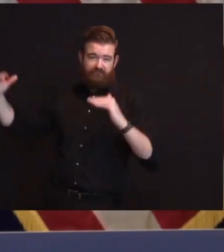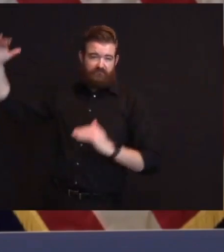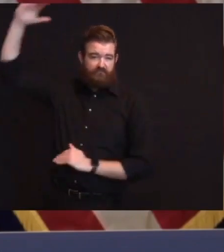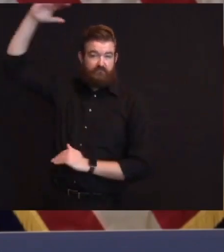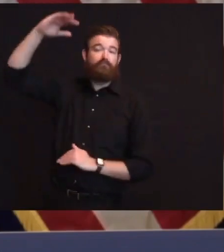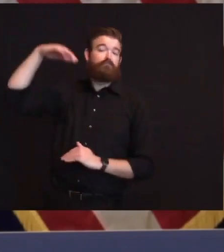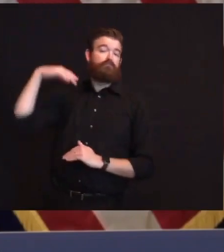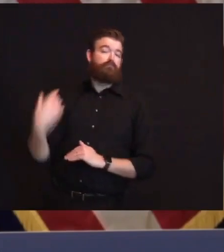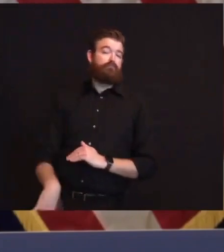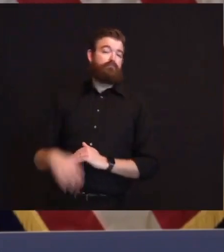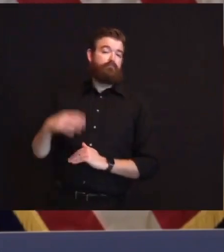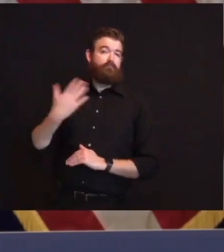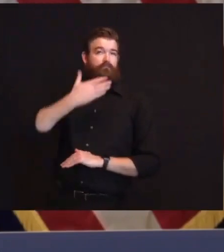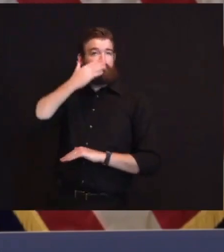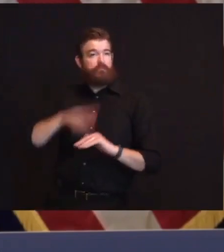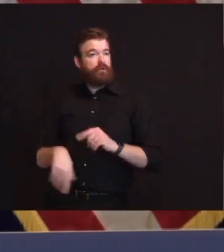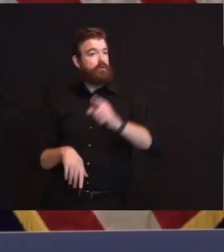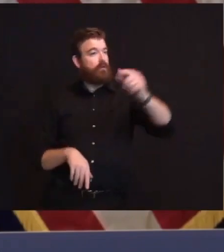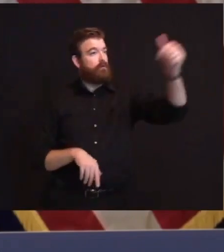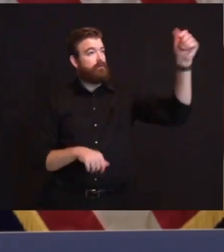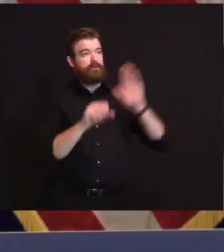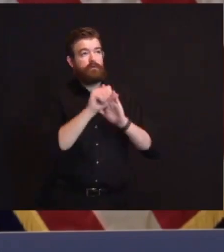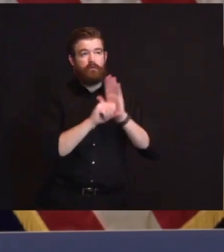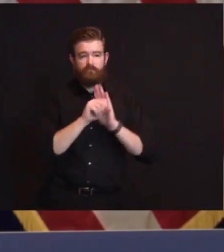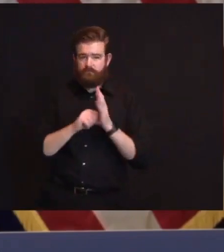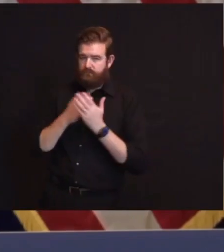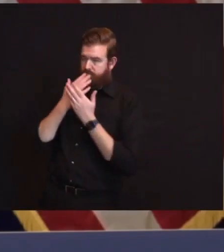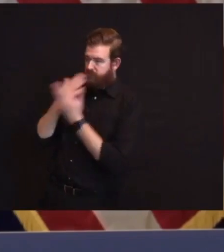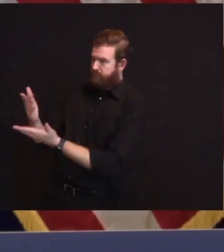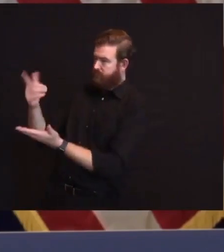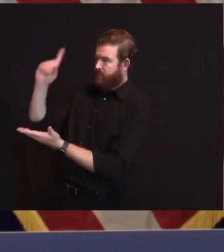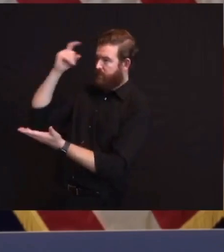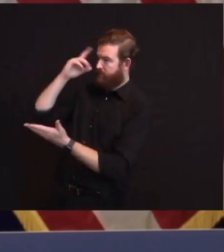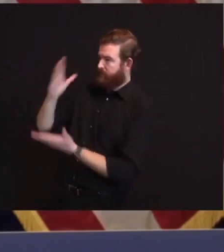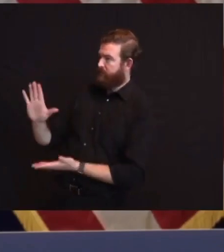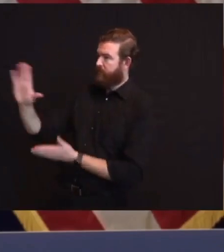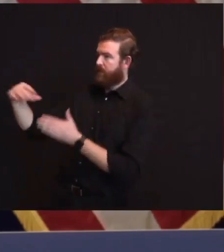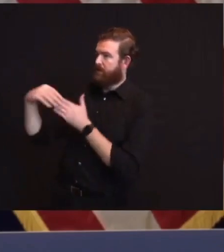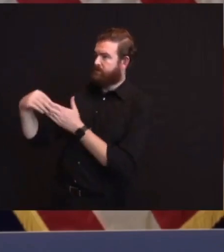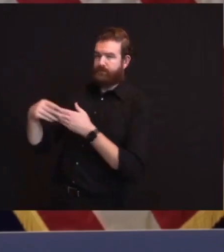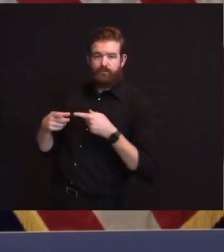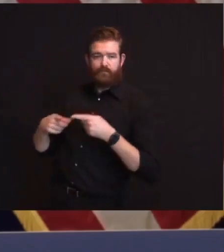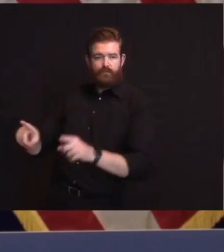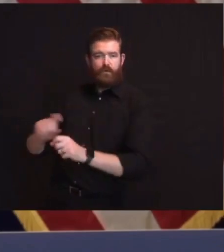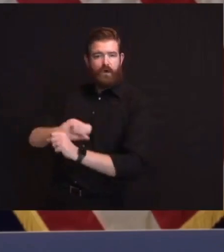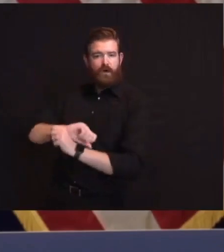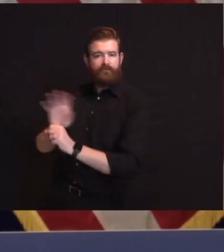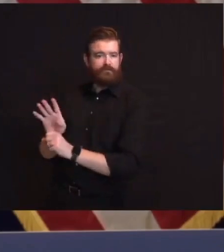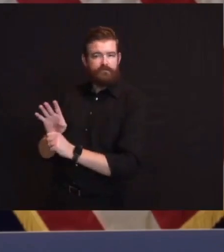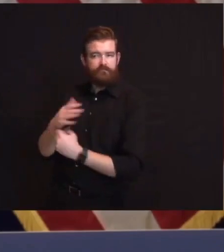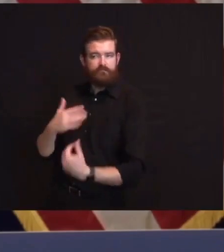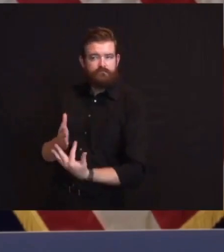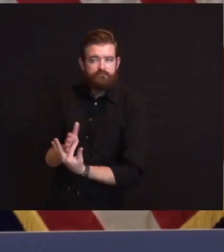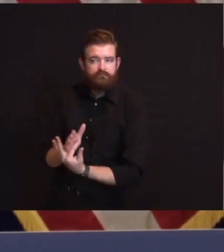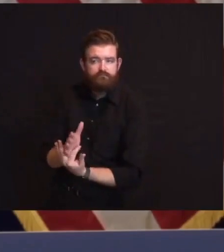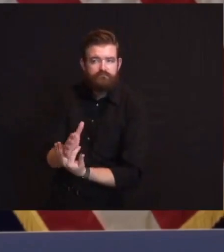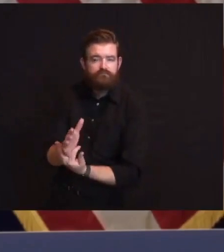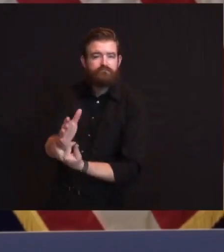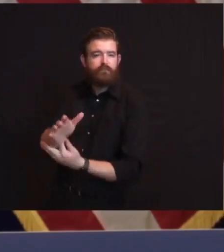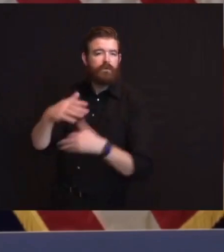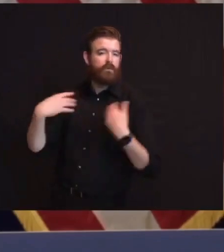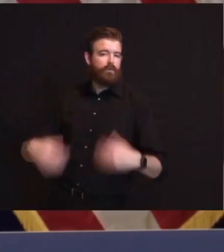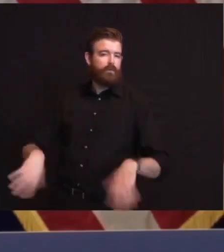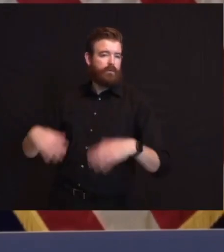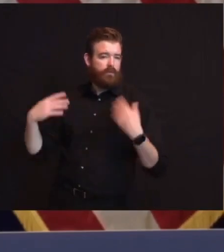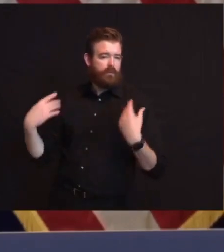leadership in guiding us through this, and not only guiding us through it, but ensuring the fact that we take care of our fellow